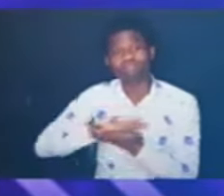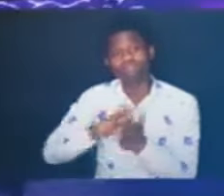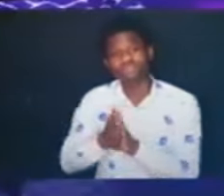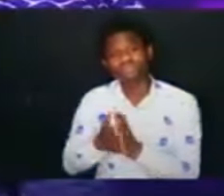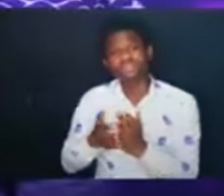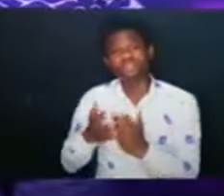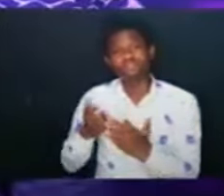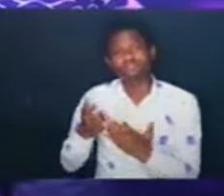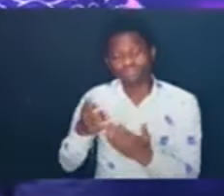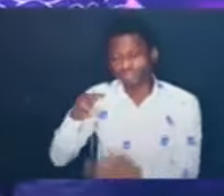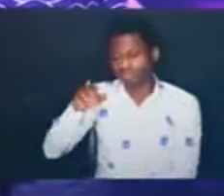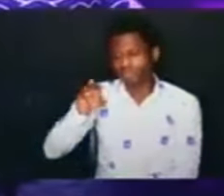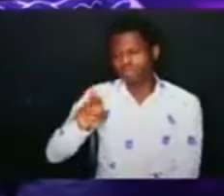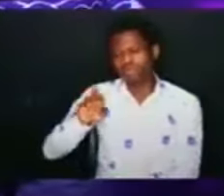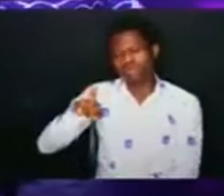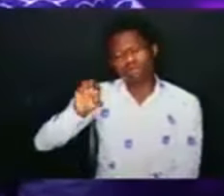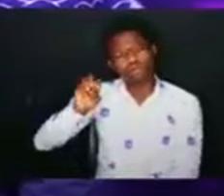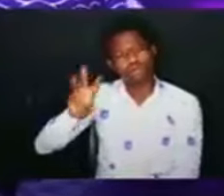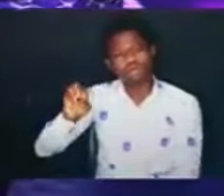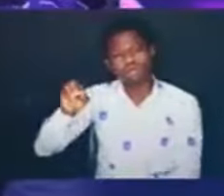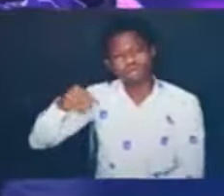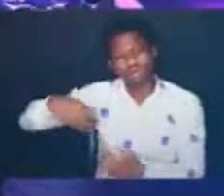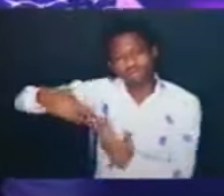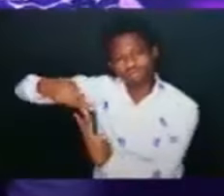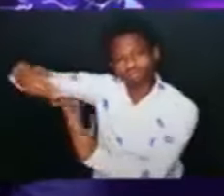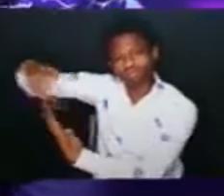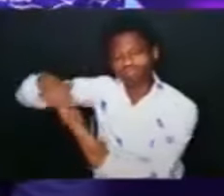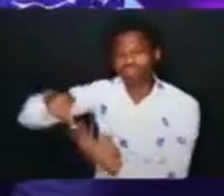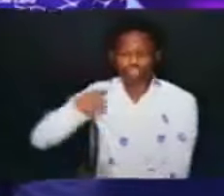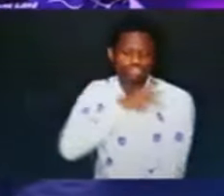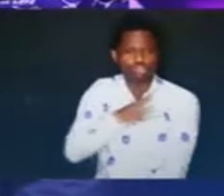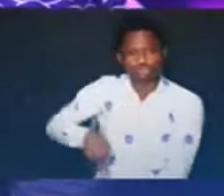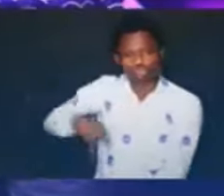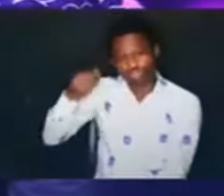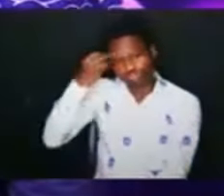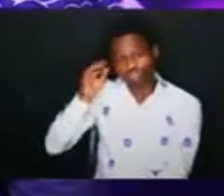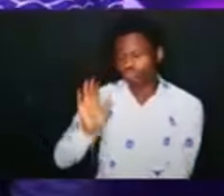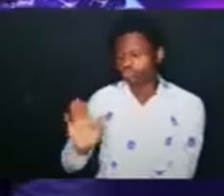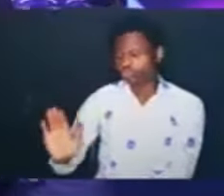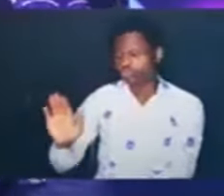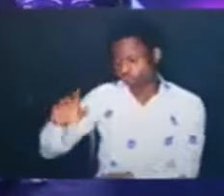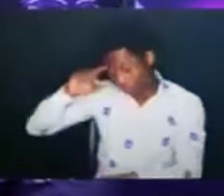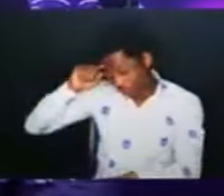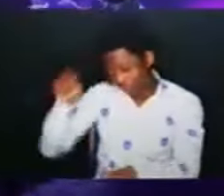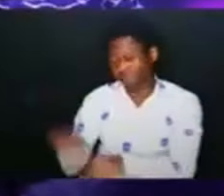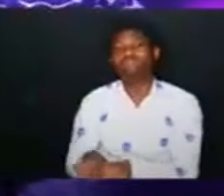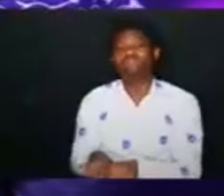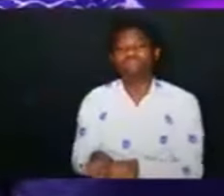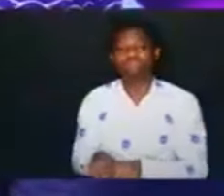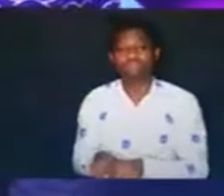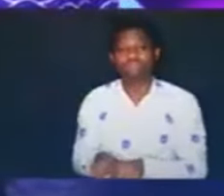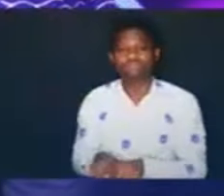se na eso kodru tete entrede nkukwo no enhye no hwa. Emra Yosef